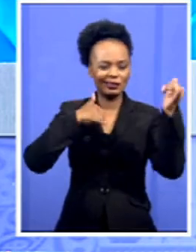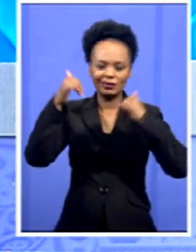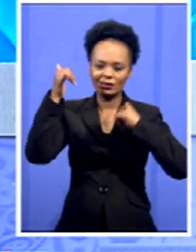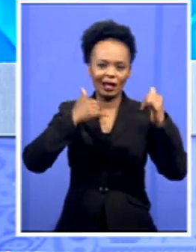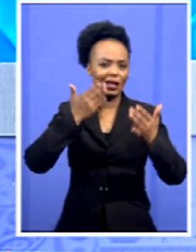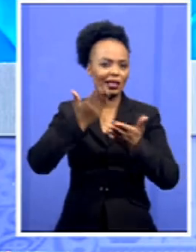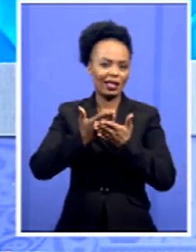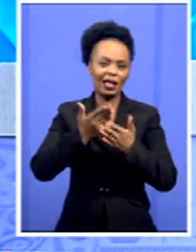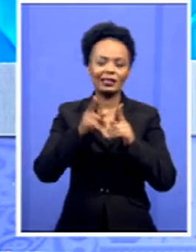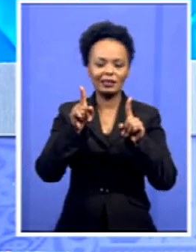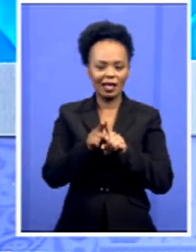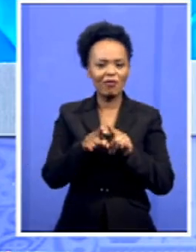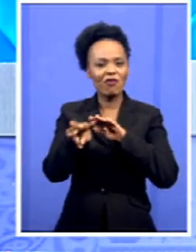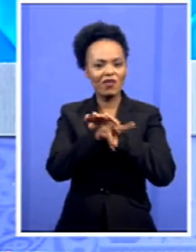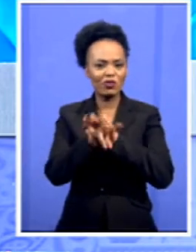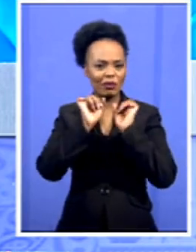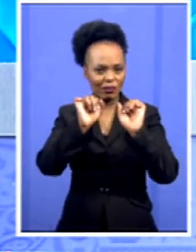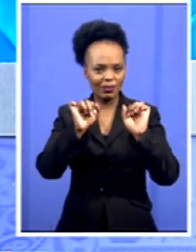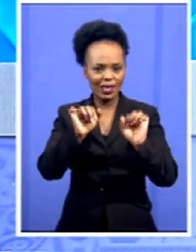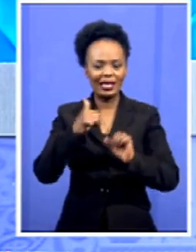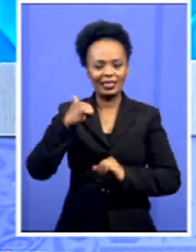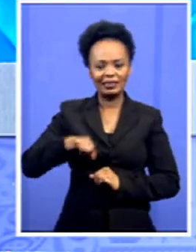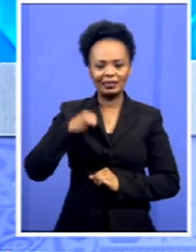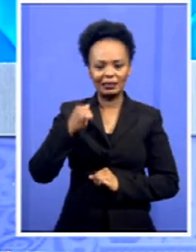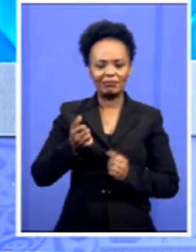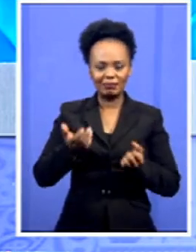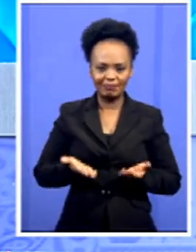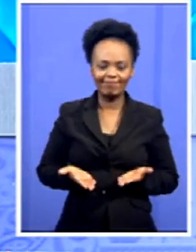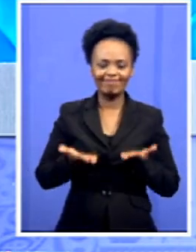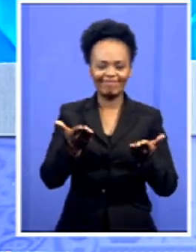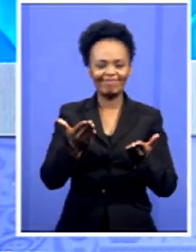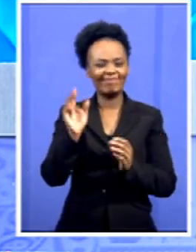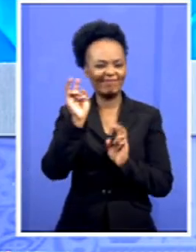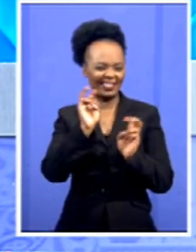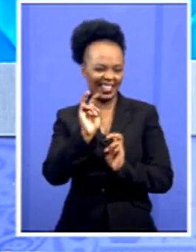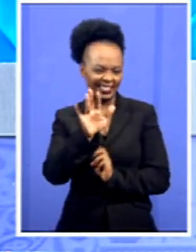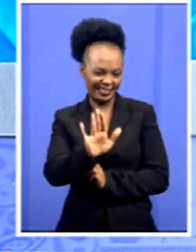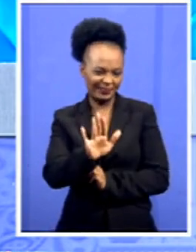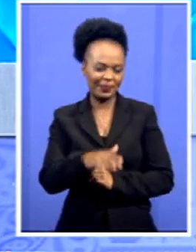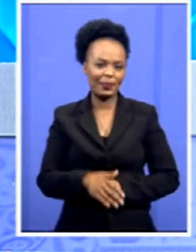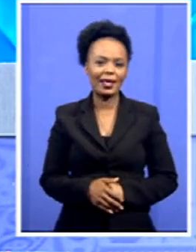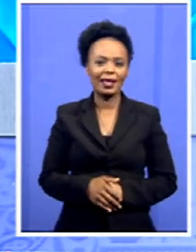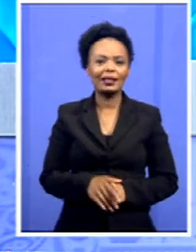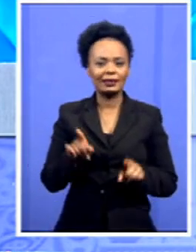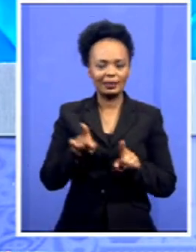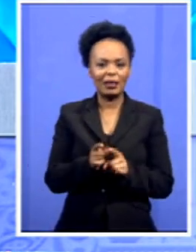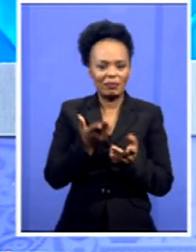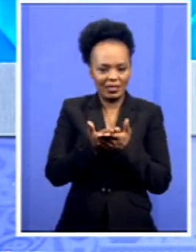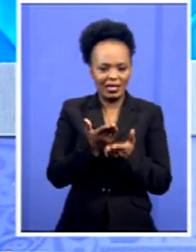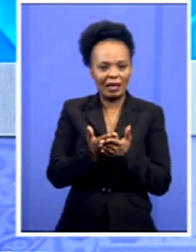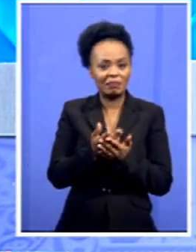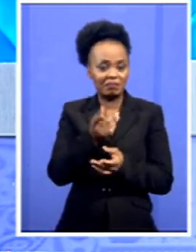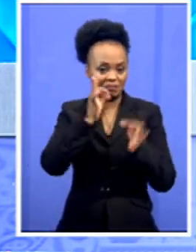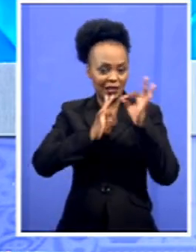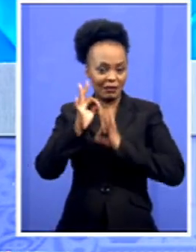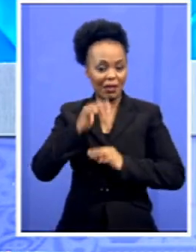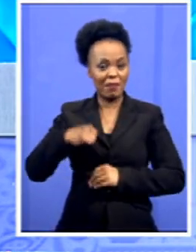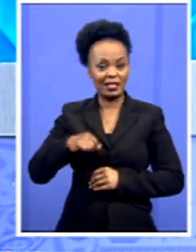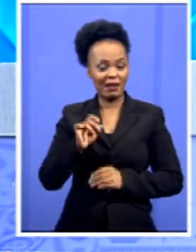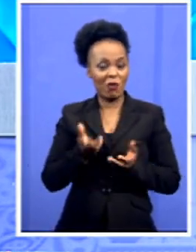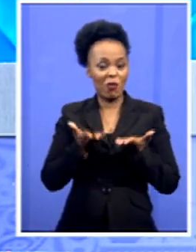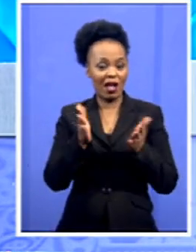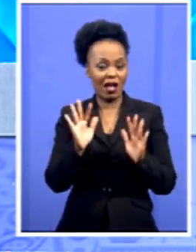actually send us your videos about service delivery in your area, and you can gauge your municipality for us. And this is what some of you have had